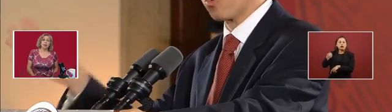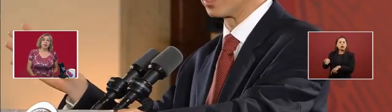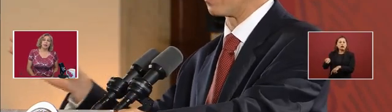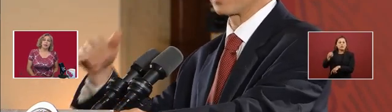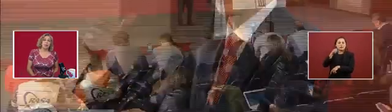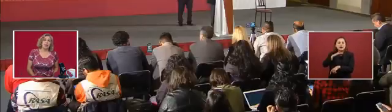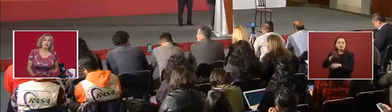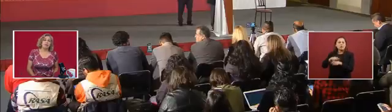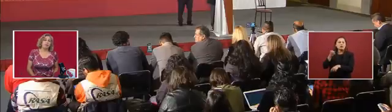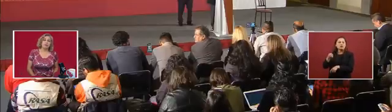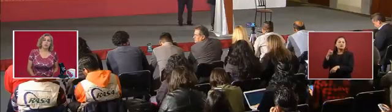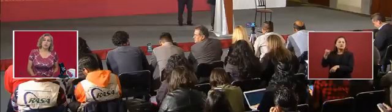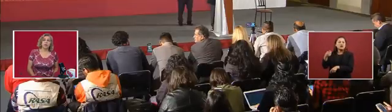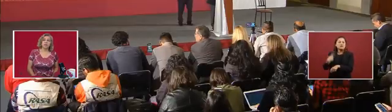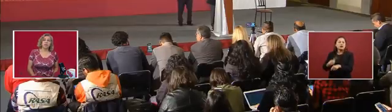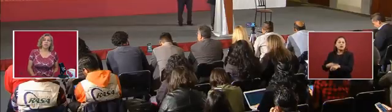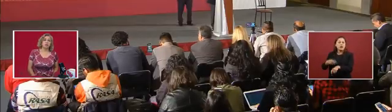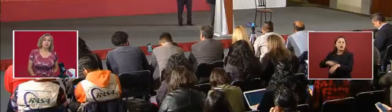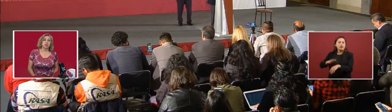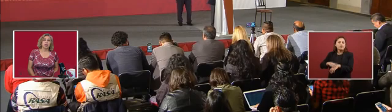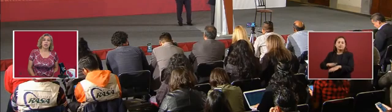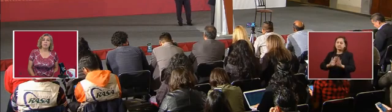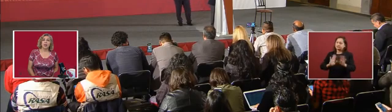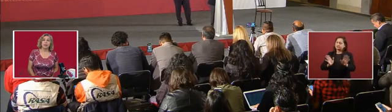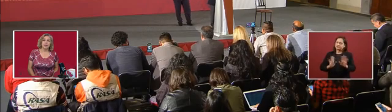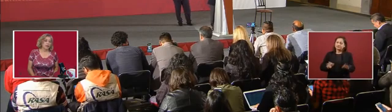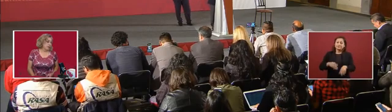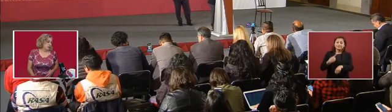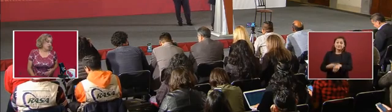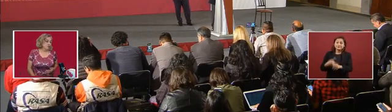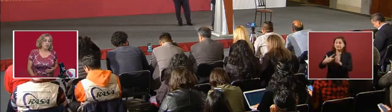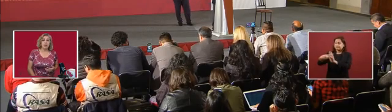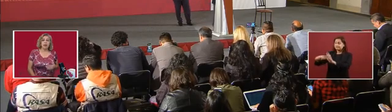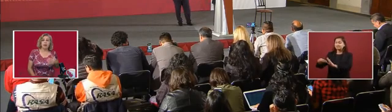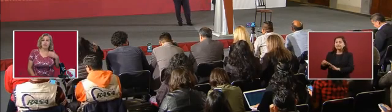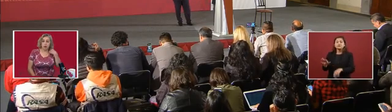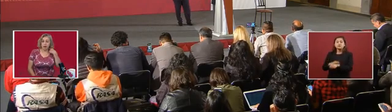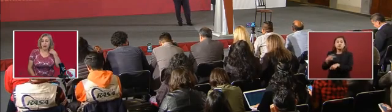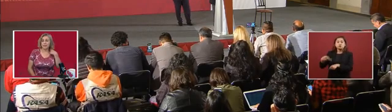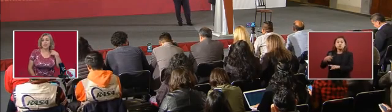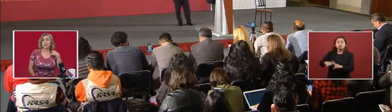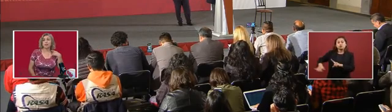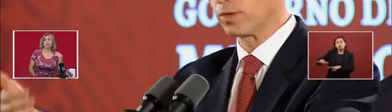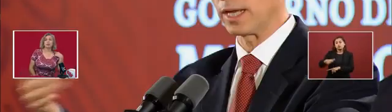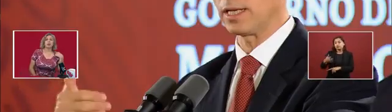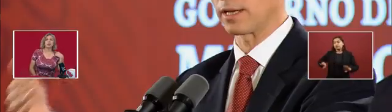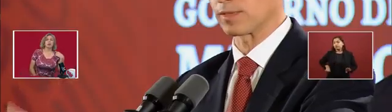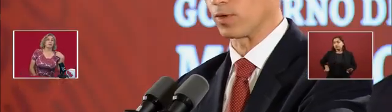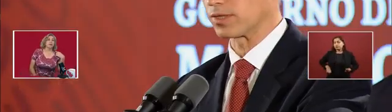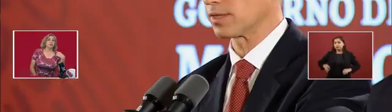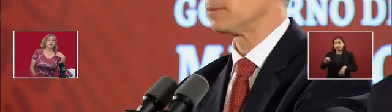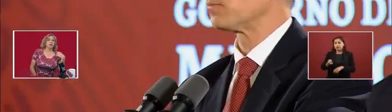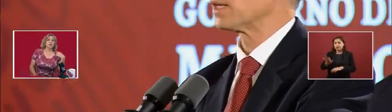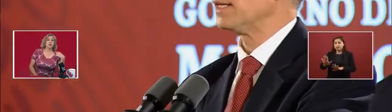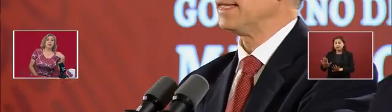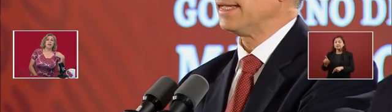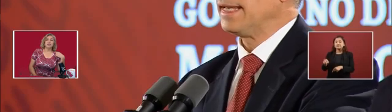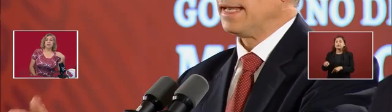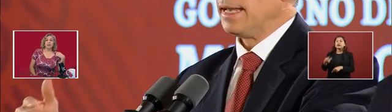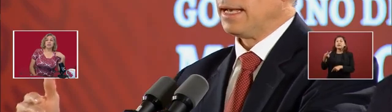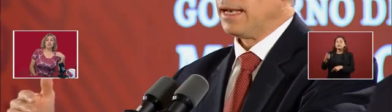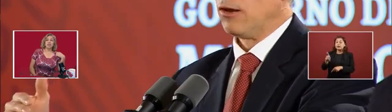No quiere decir, oh, fracasaste. like, Lo no, enfatizo it just means porque eso, si lo that vemos como fracaso, nos llevaría if you look at it as a al failure, estigmatizar then you estados would